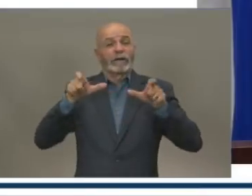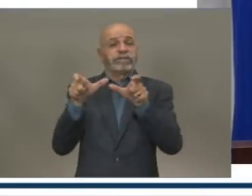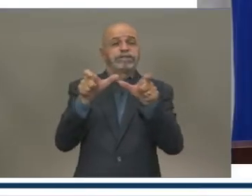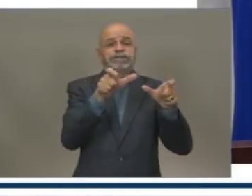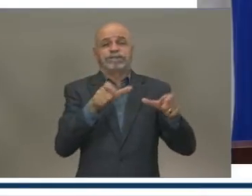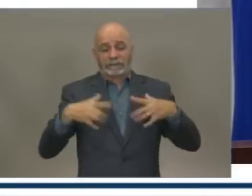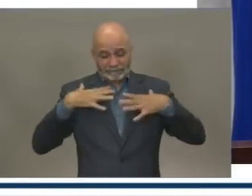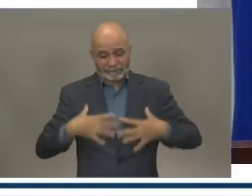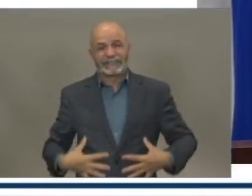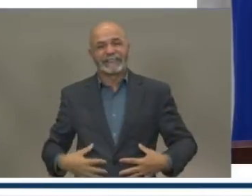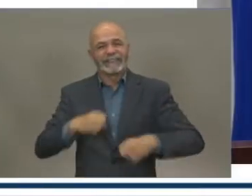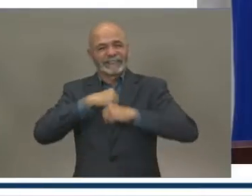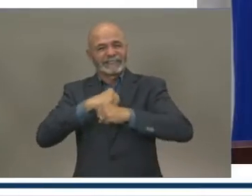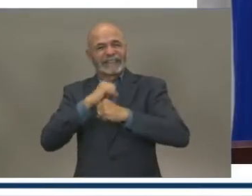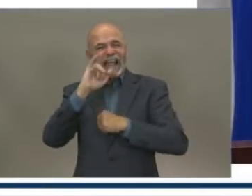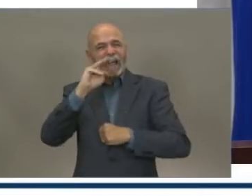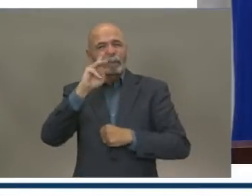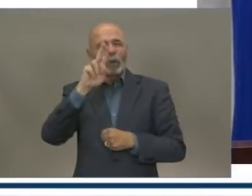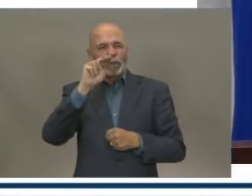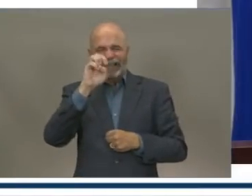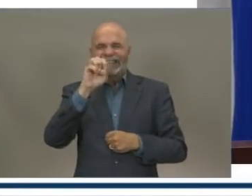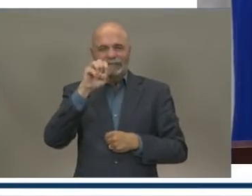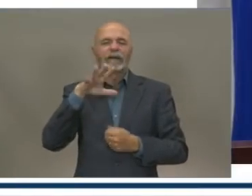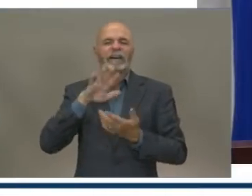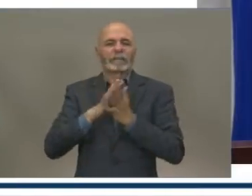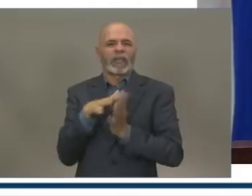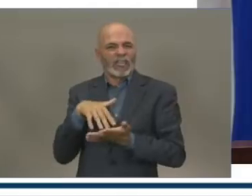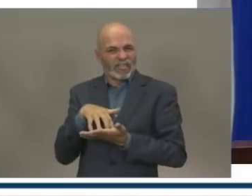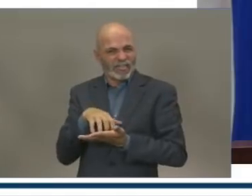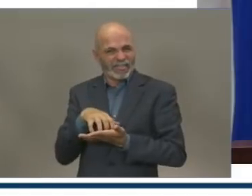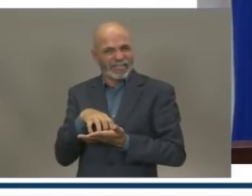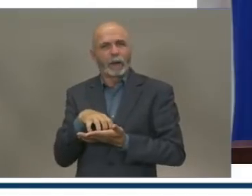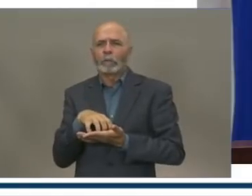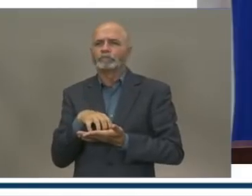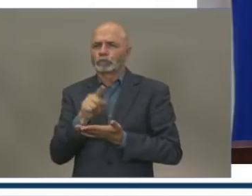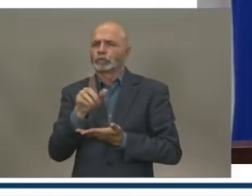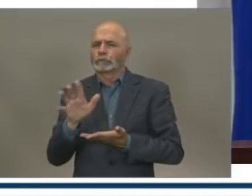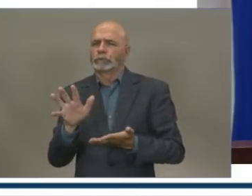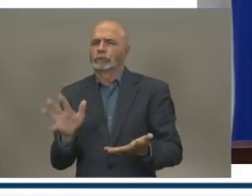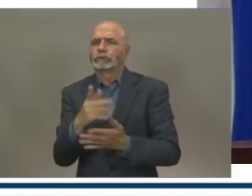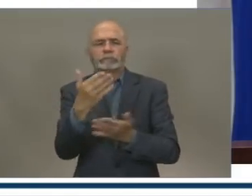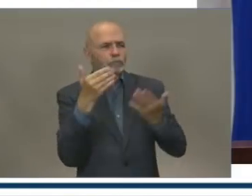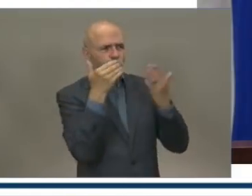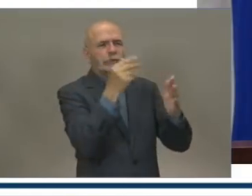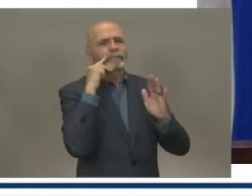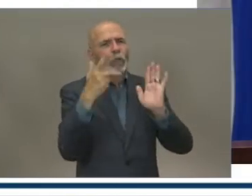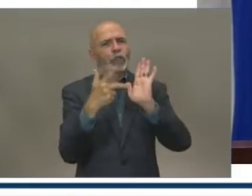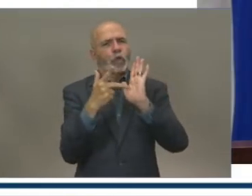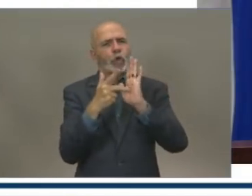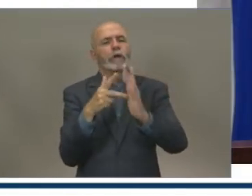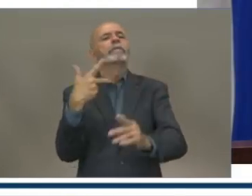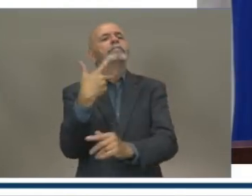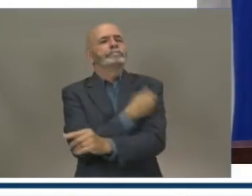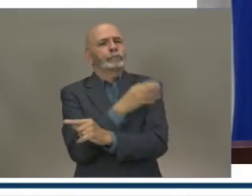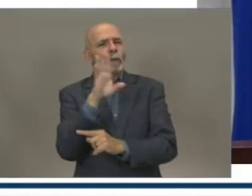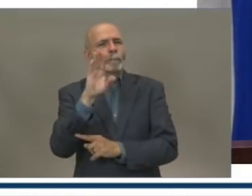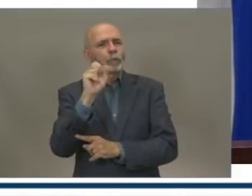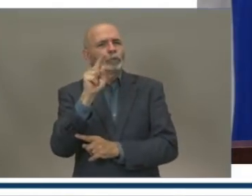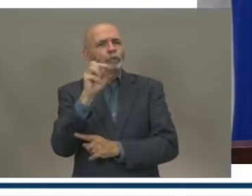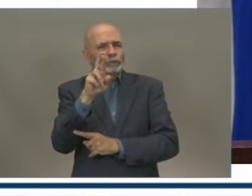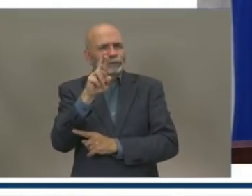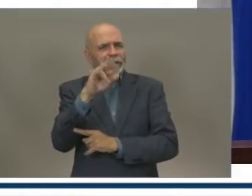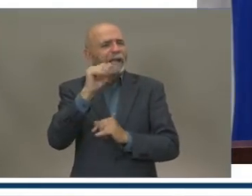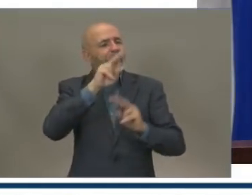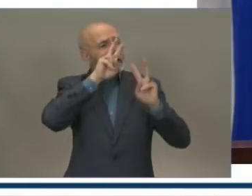suppress their immune system are able to book a third dose of mRNA vaccine. Emerging research shows that these people